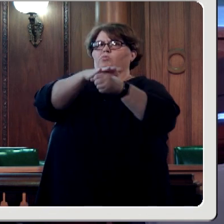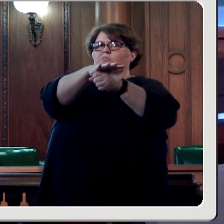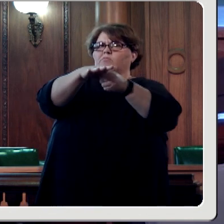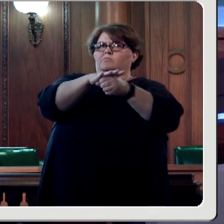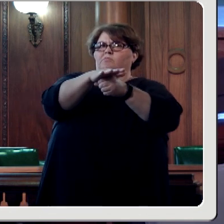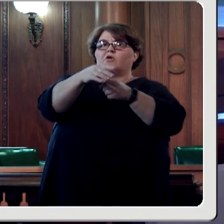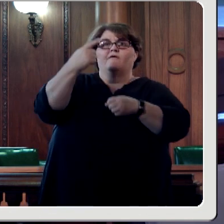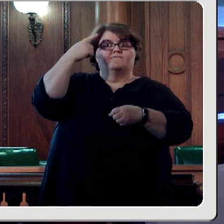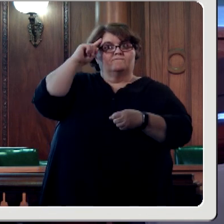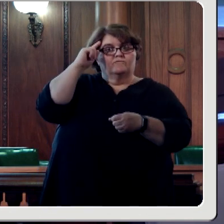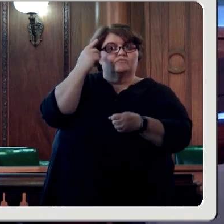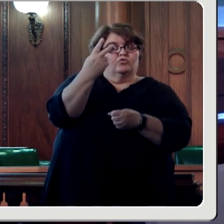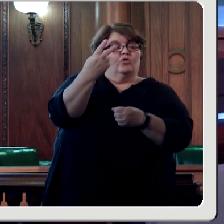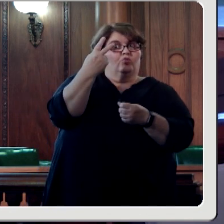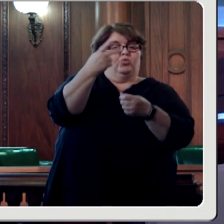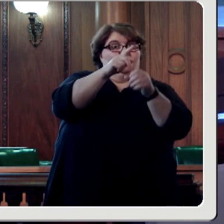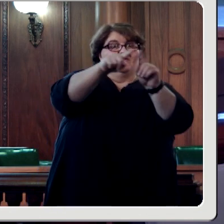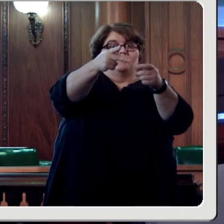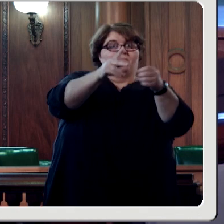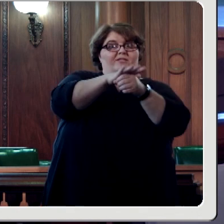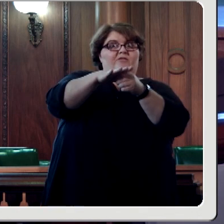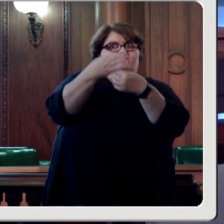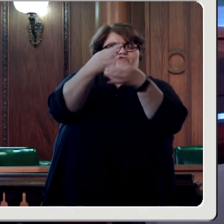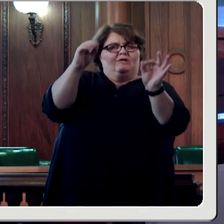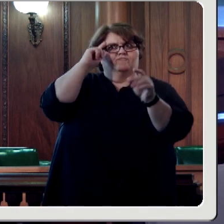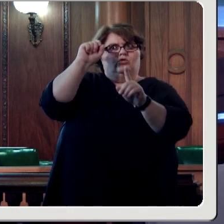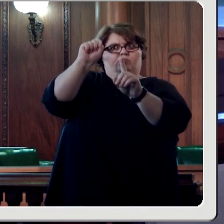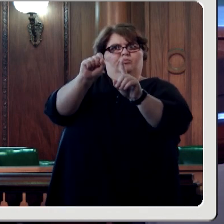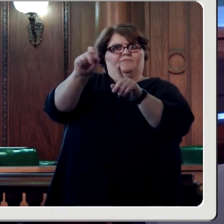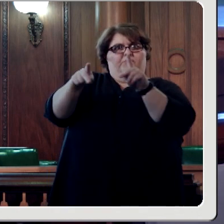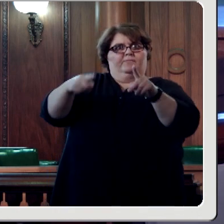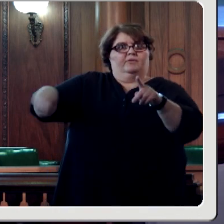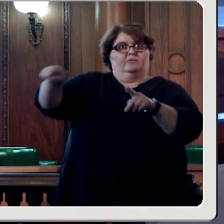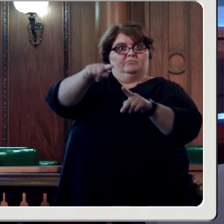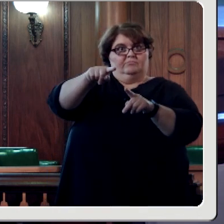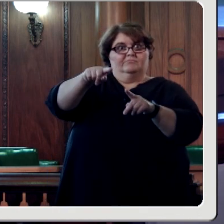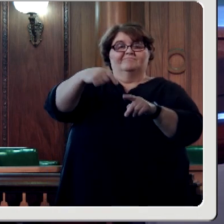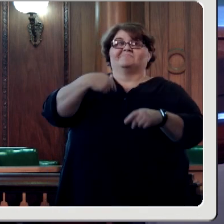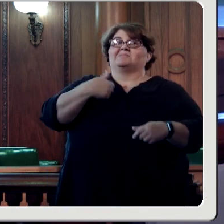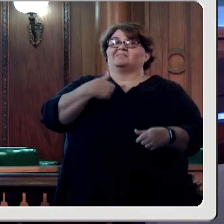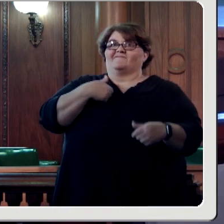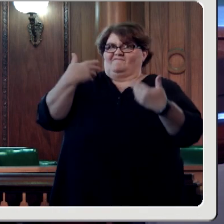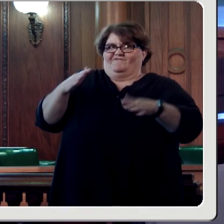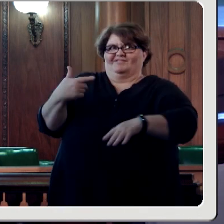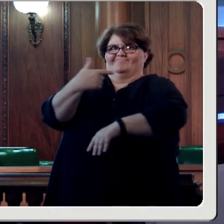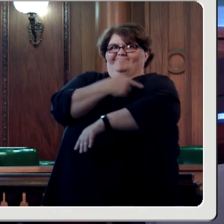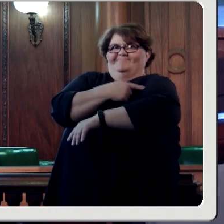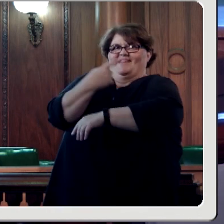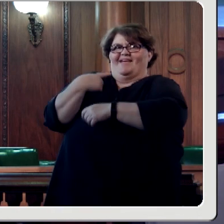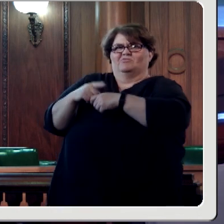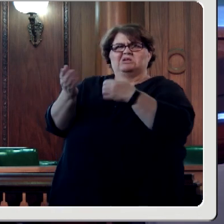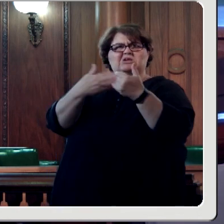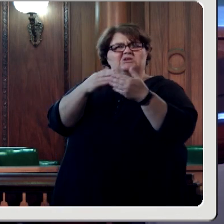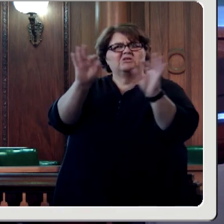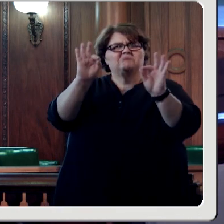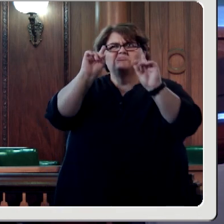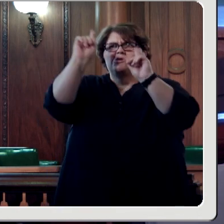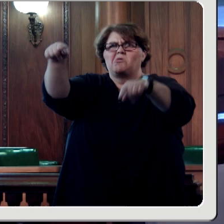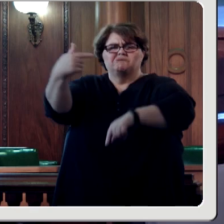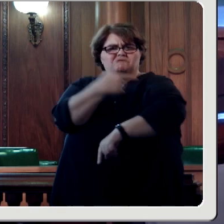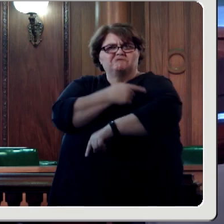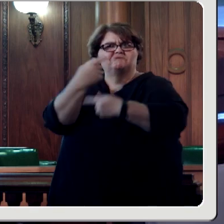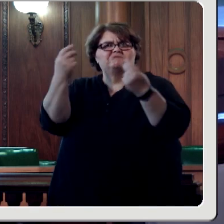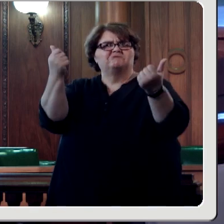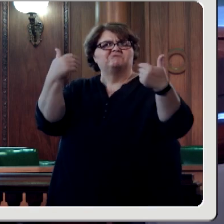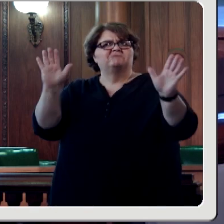painless. Please do it. Please do it. St. Catherine's, Commissioner Carlton Harris informs me at St. Catherine's Church parking